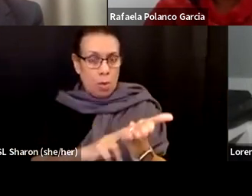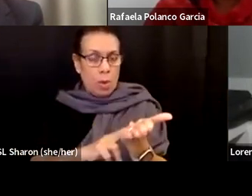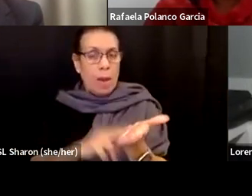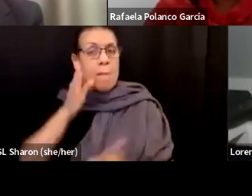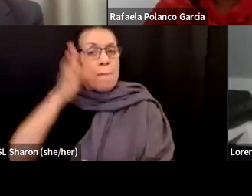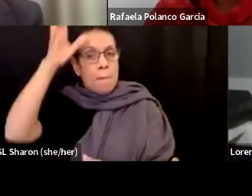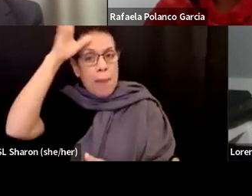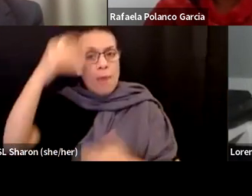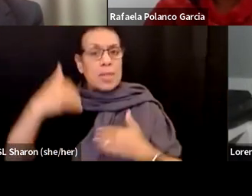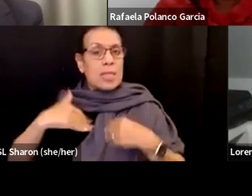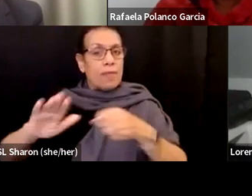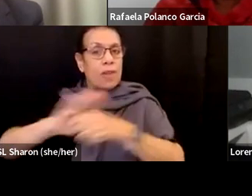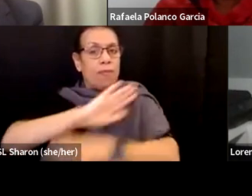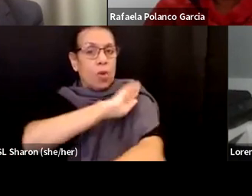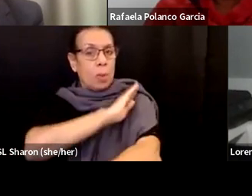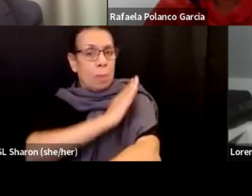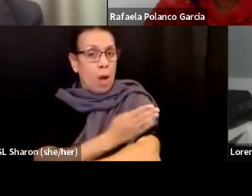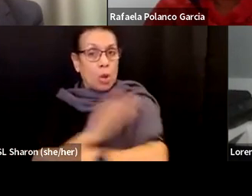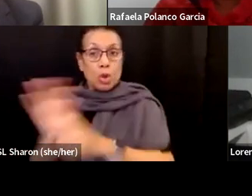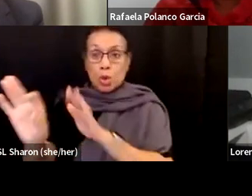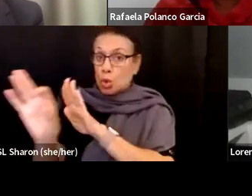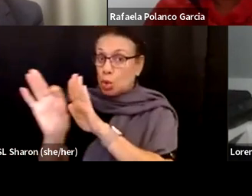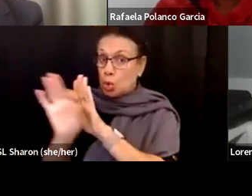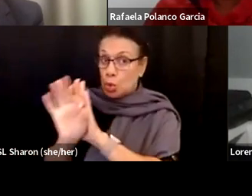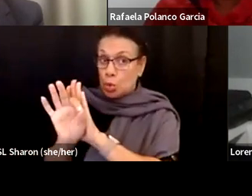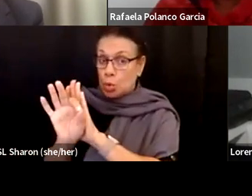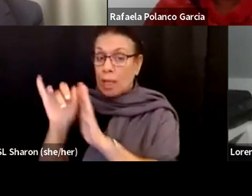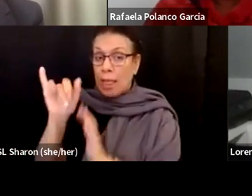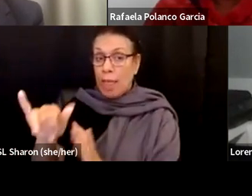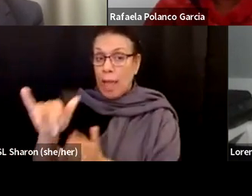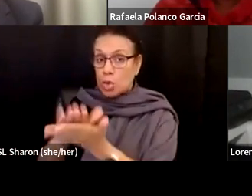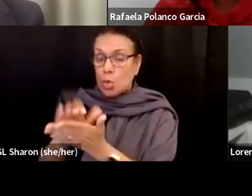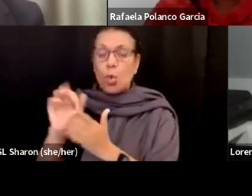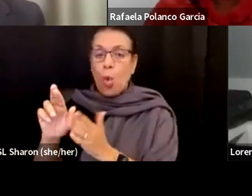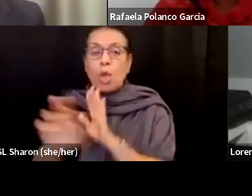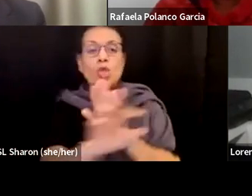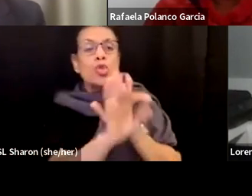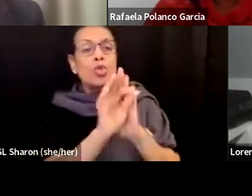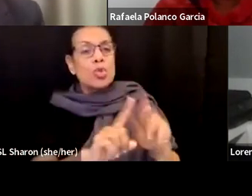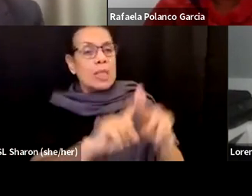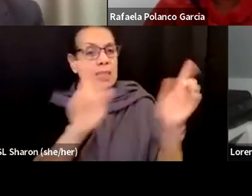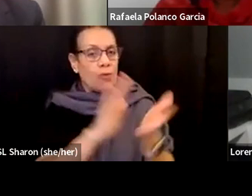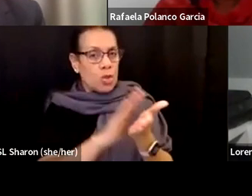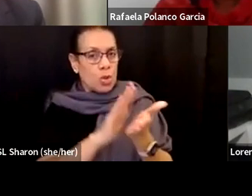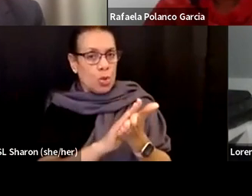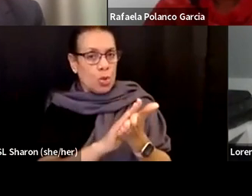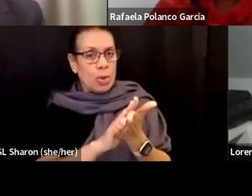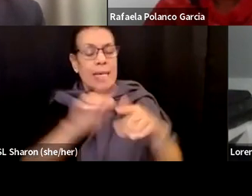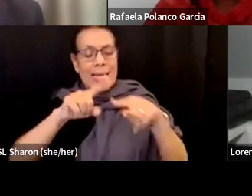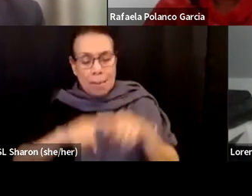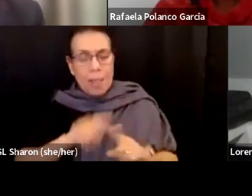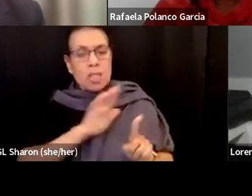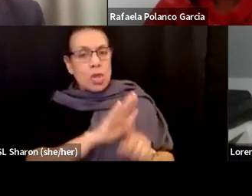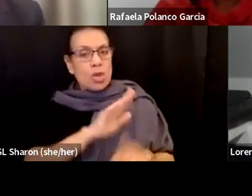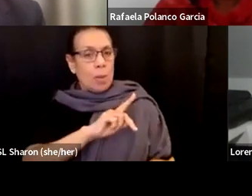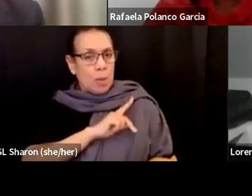ultimate authority to choose the school for their particular child that best meets their familial needs